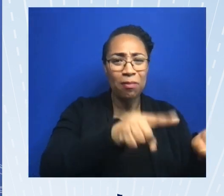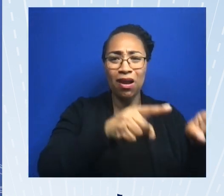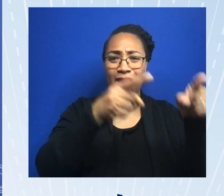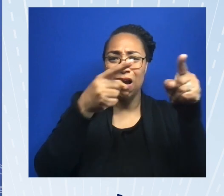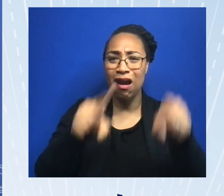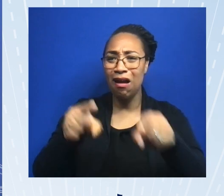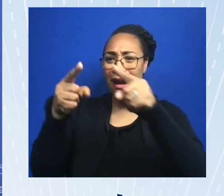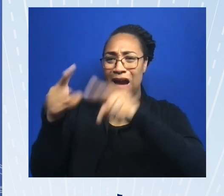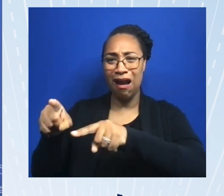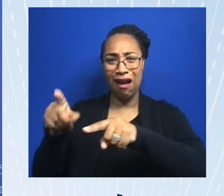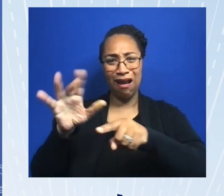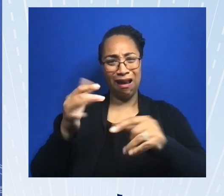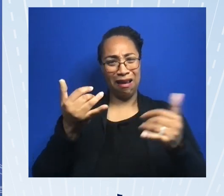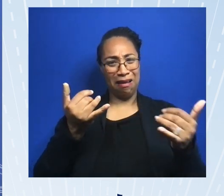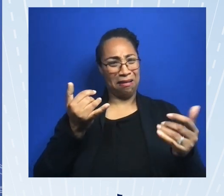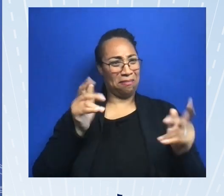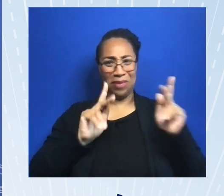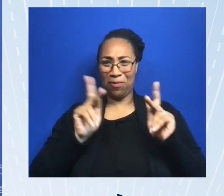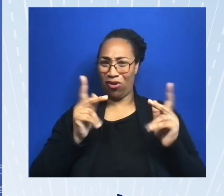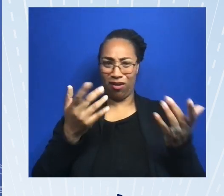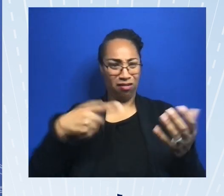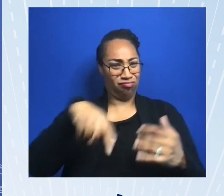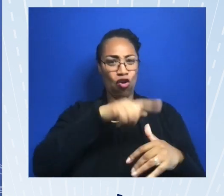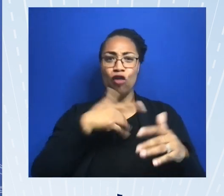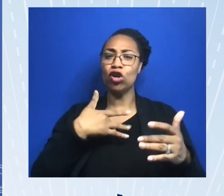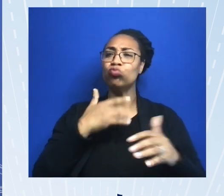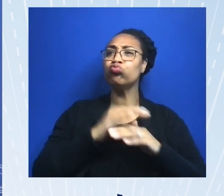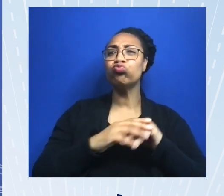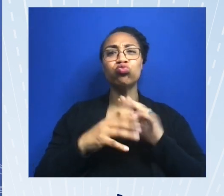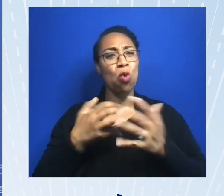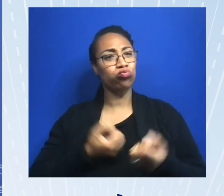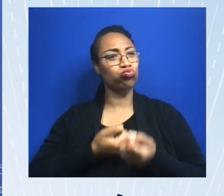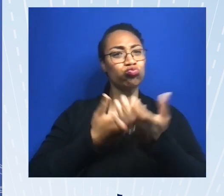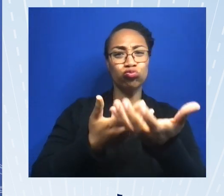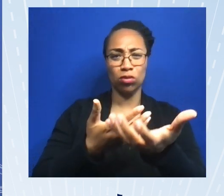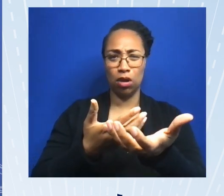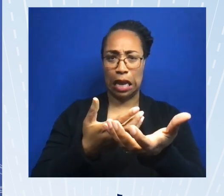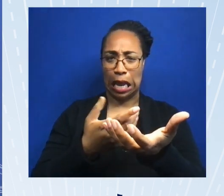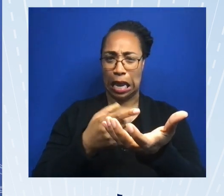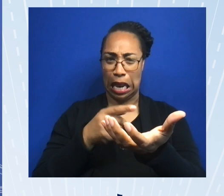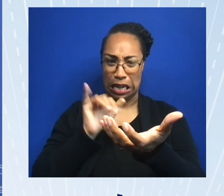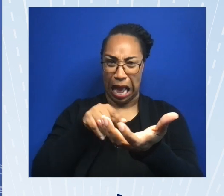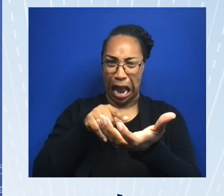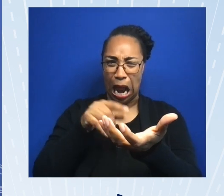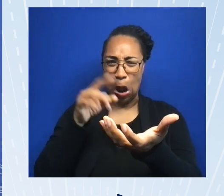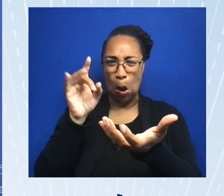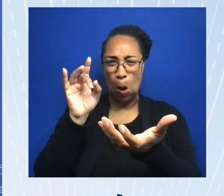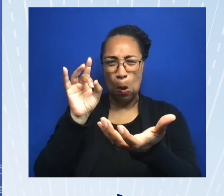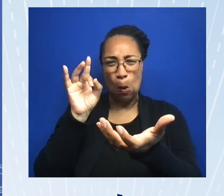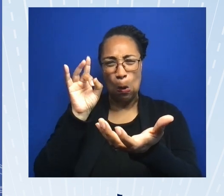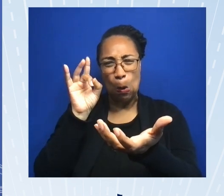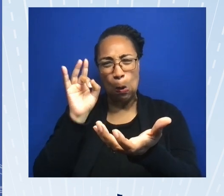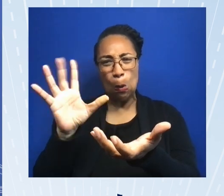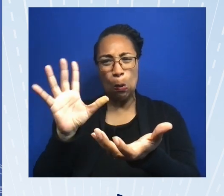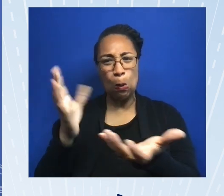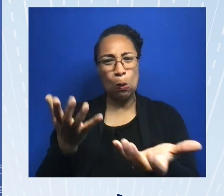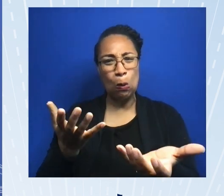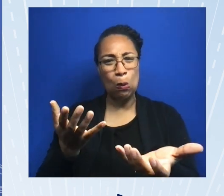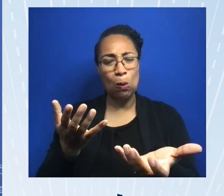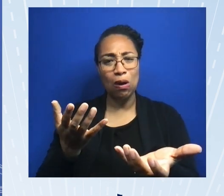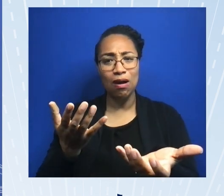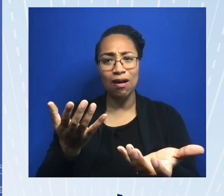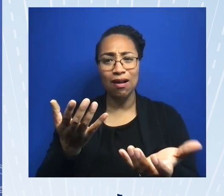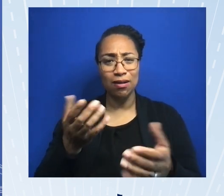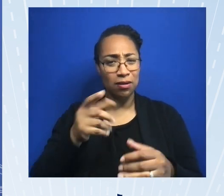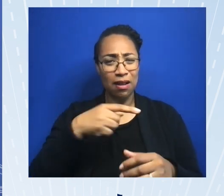will not remain silent. I will not stand idly by and allow anti-Semitism to poison our society.